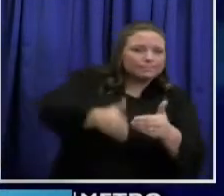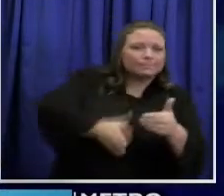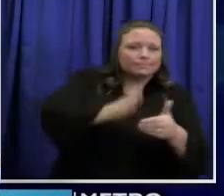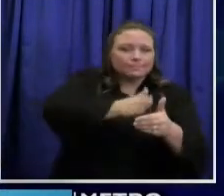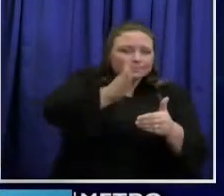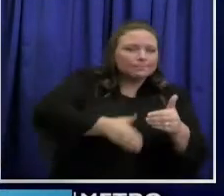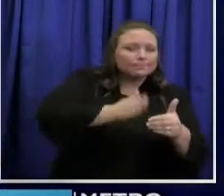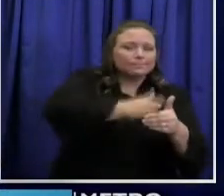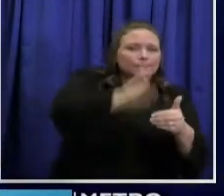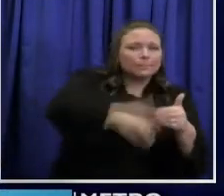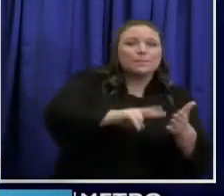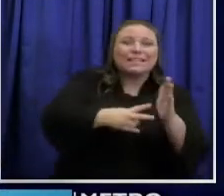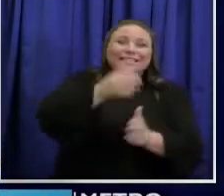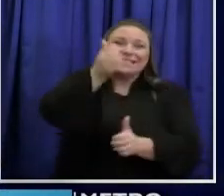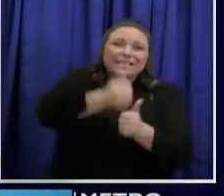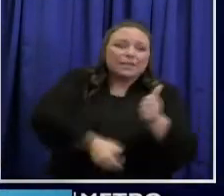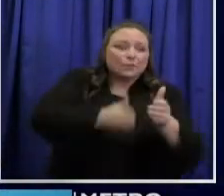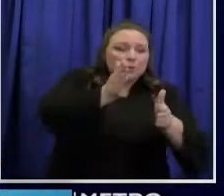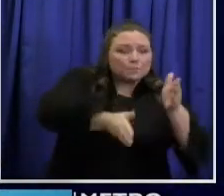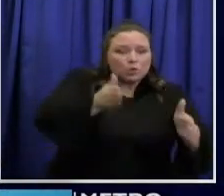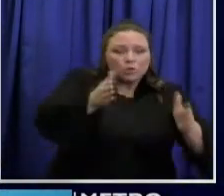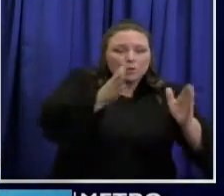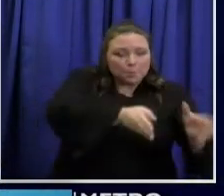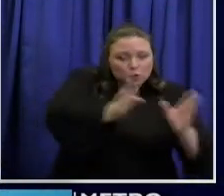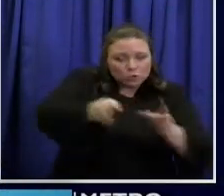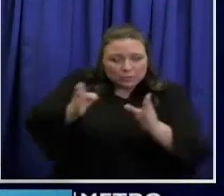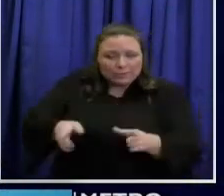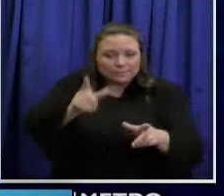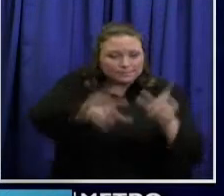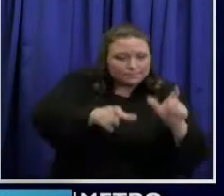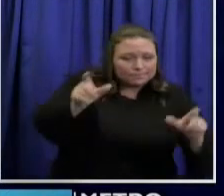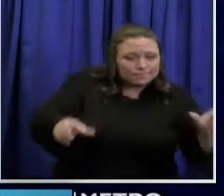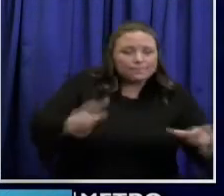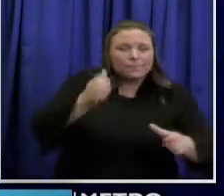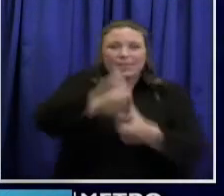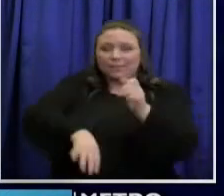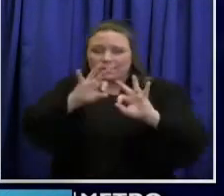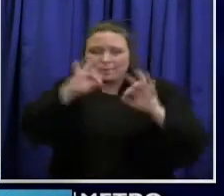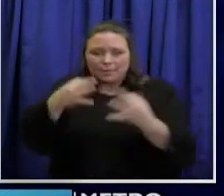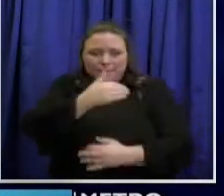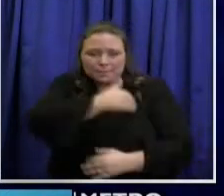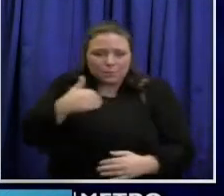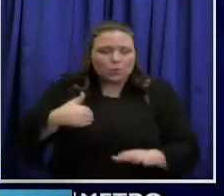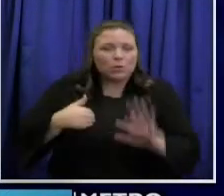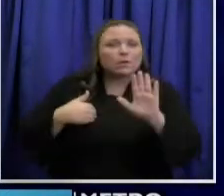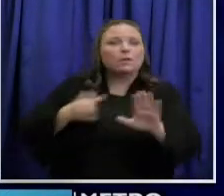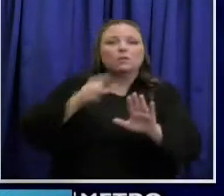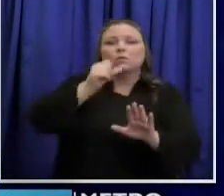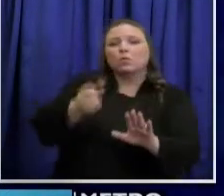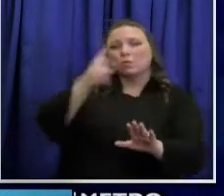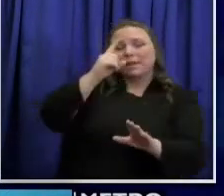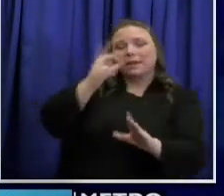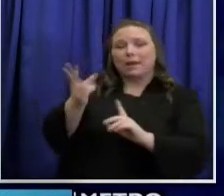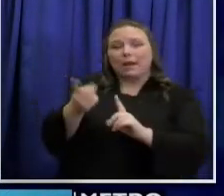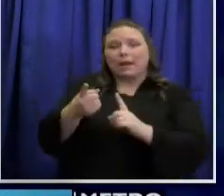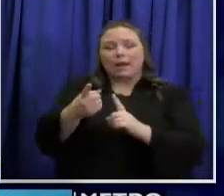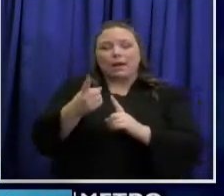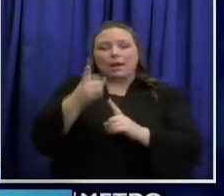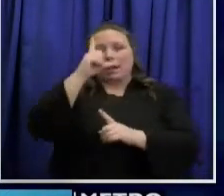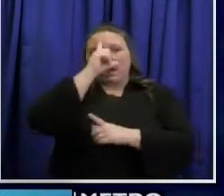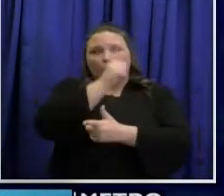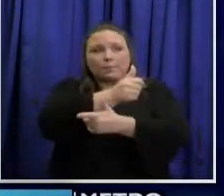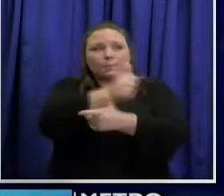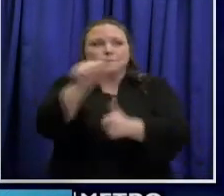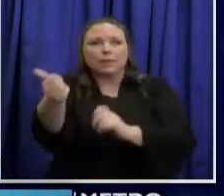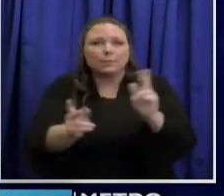every family member. And on enforcement, I think we should be clear. Don't think it's up to somebody else to do